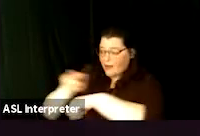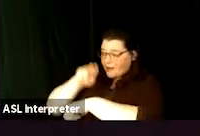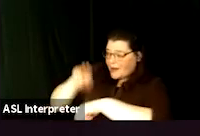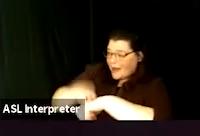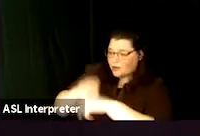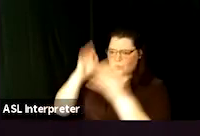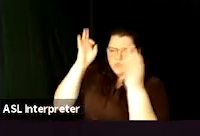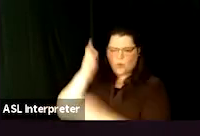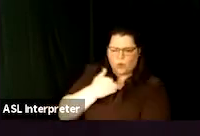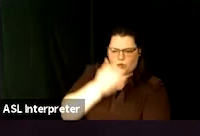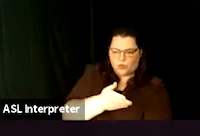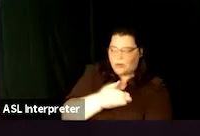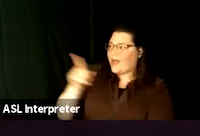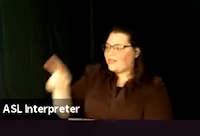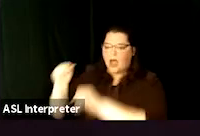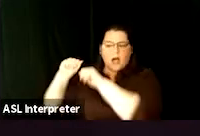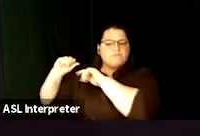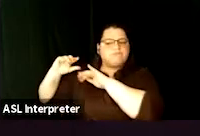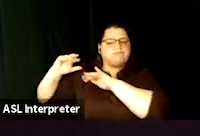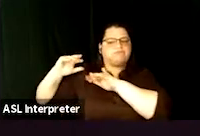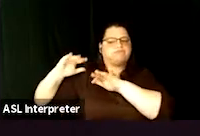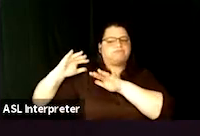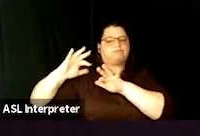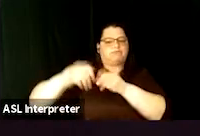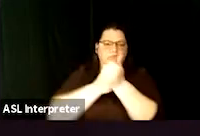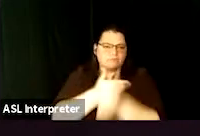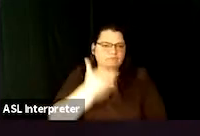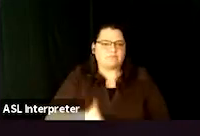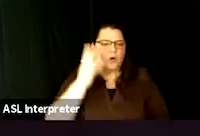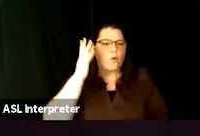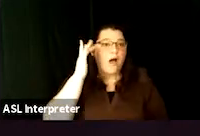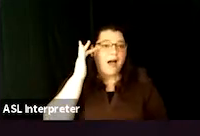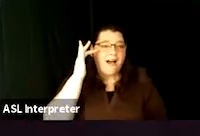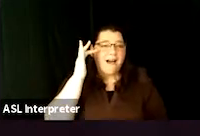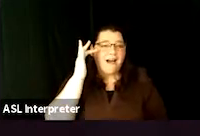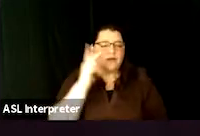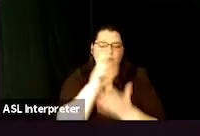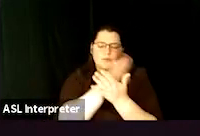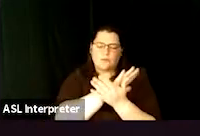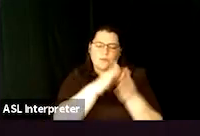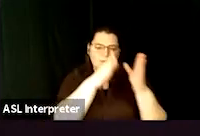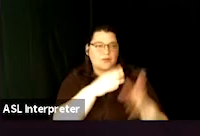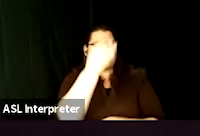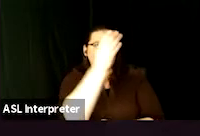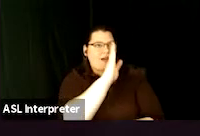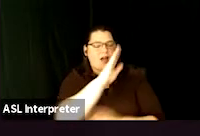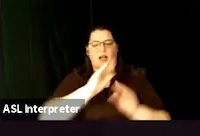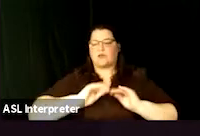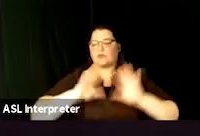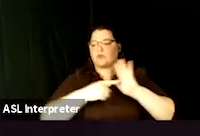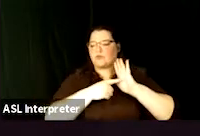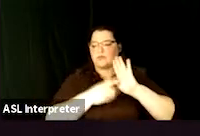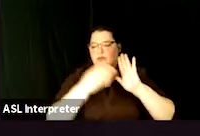your God, the Holy One of Israel, for he has glorified you. Seek the Lord while he may be